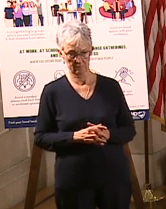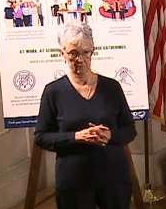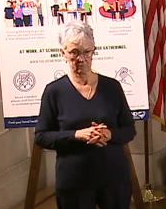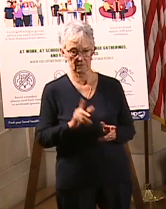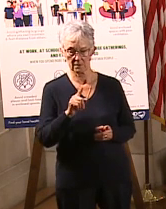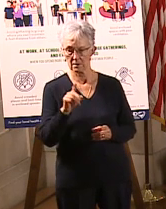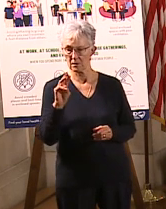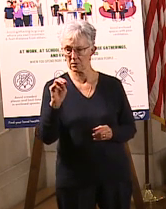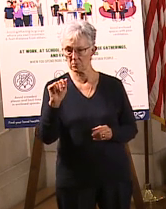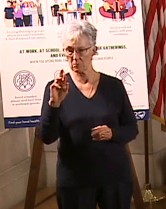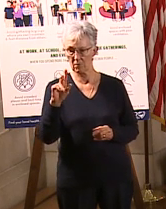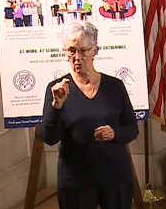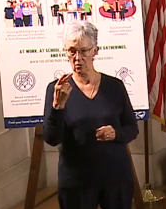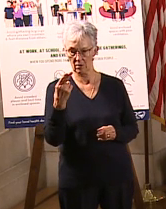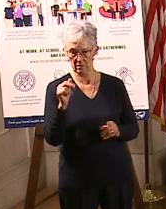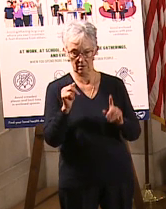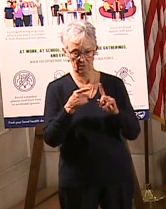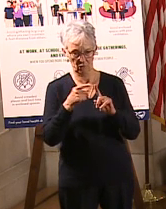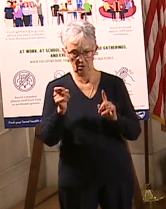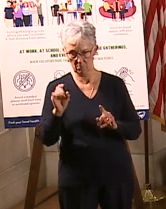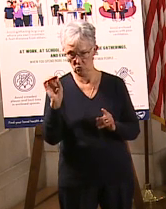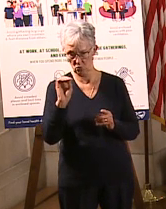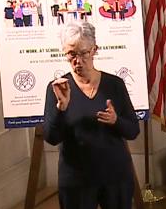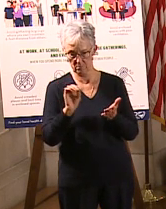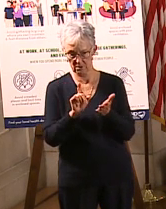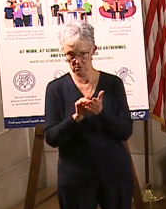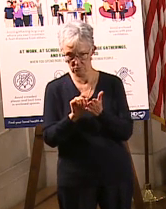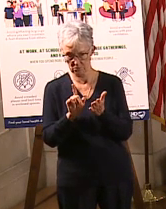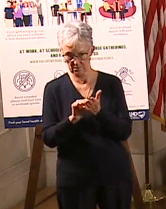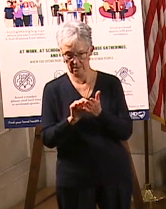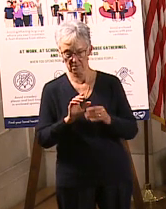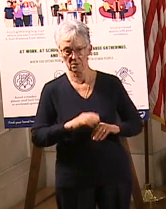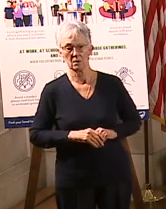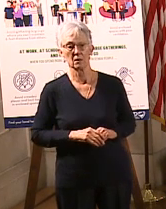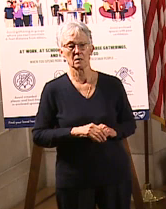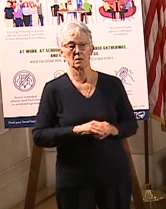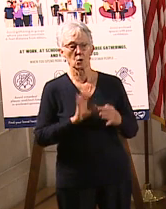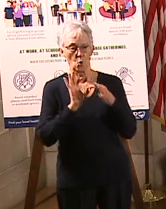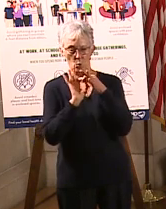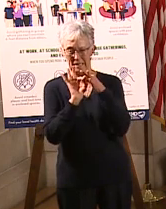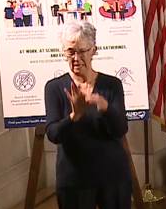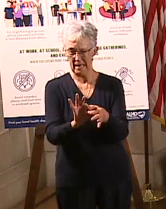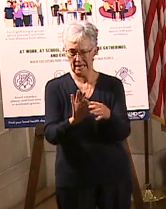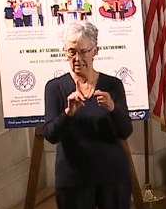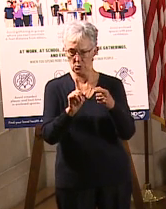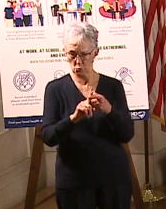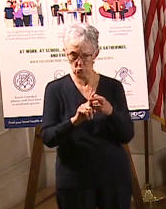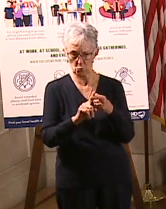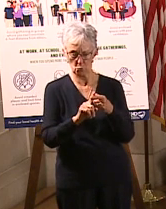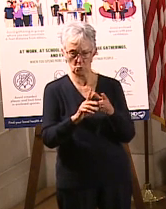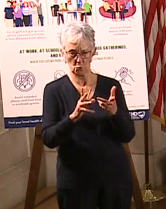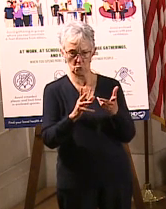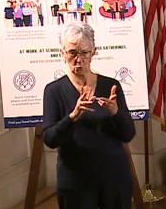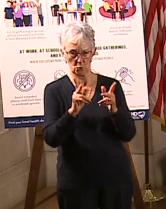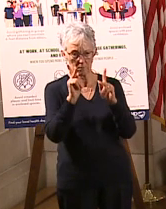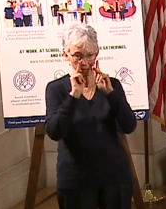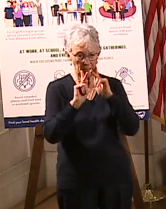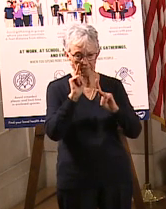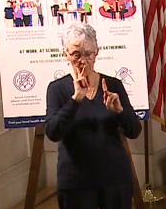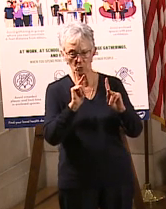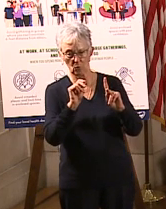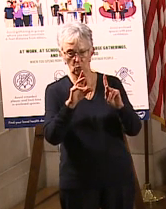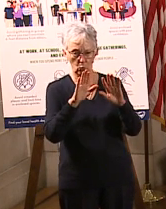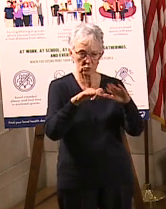in a number of different years, providing some funds for services for people who are the victims of